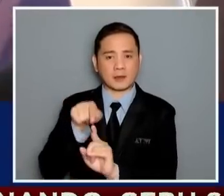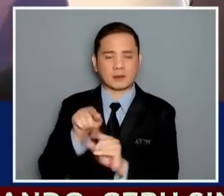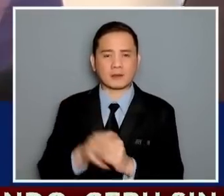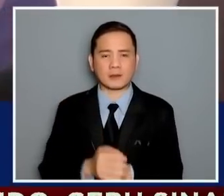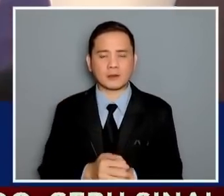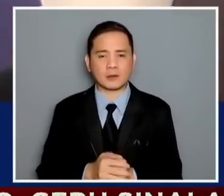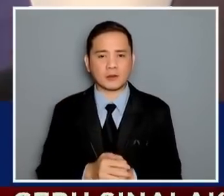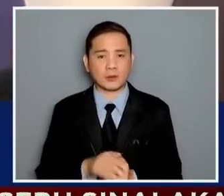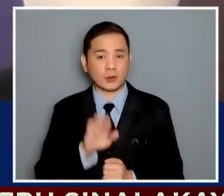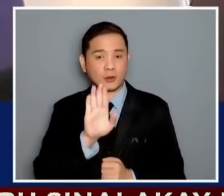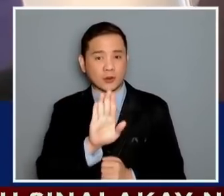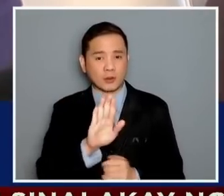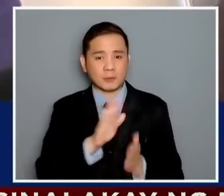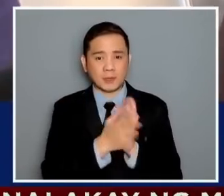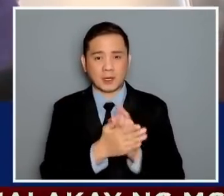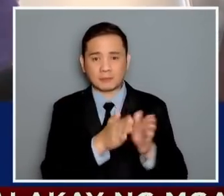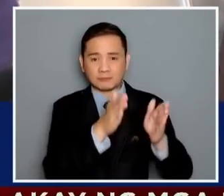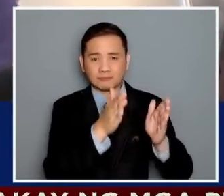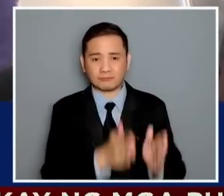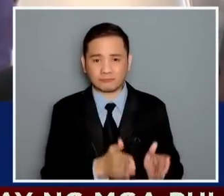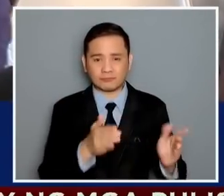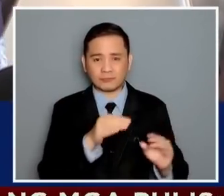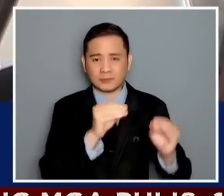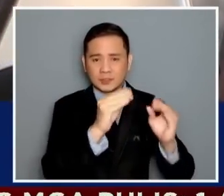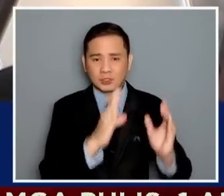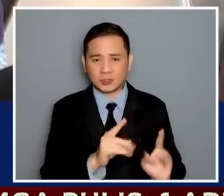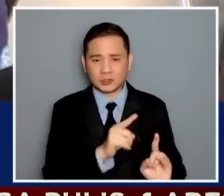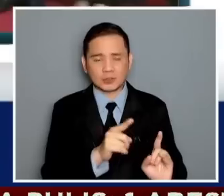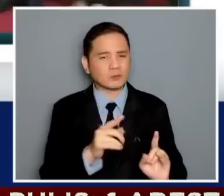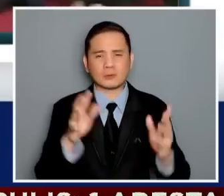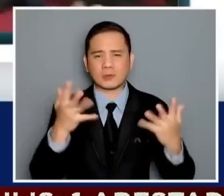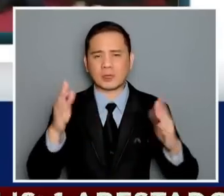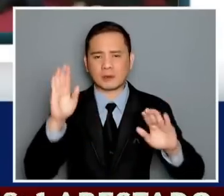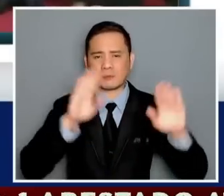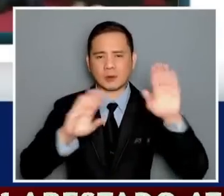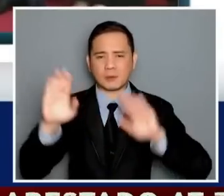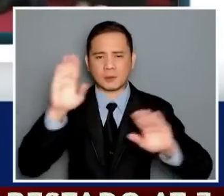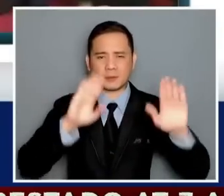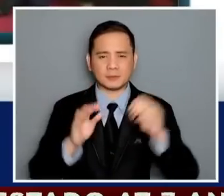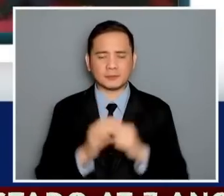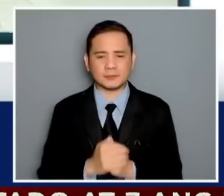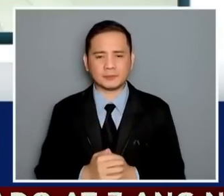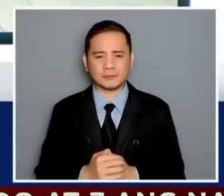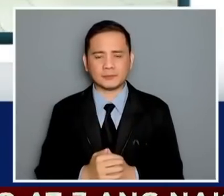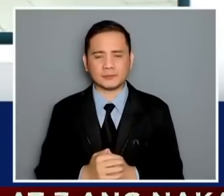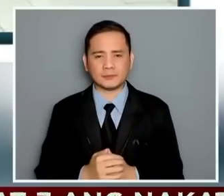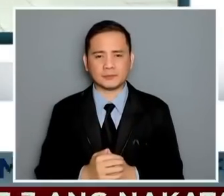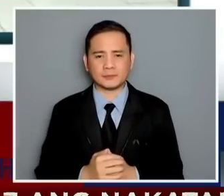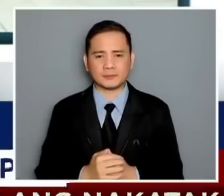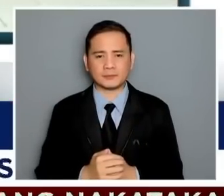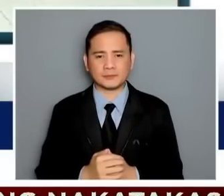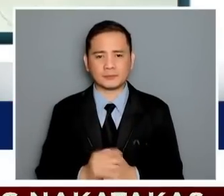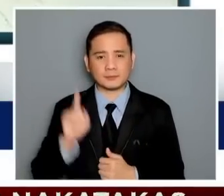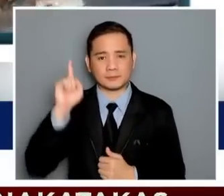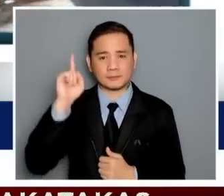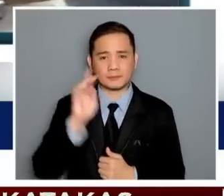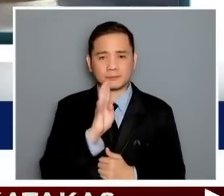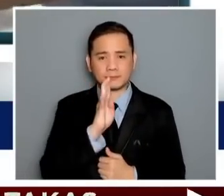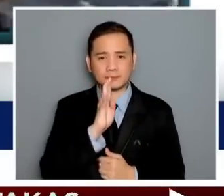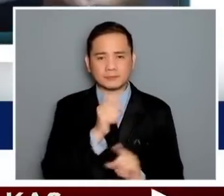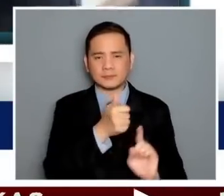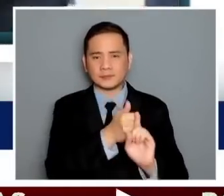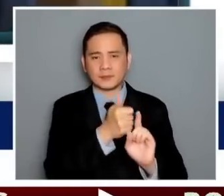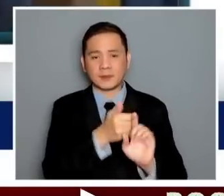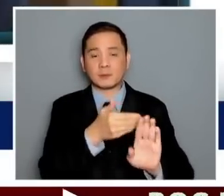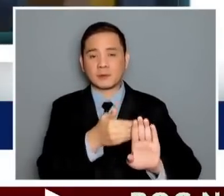pagiging sibilyan at academician ni Dr. Carlos. Professor Carlos was once the president of the National Defense Council